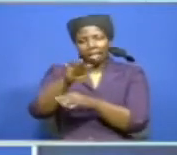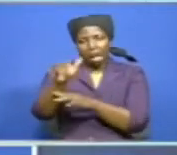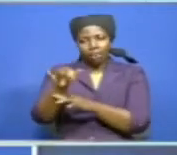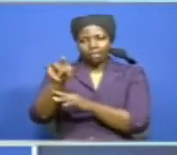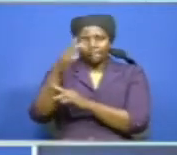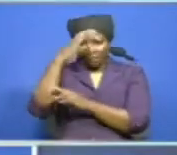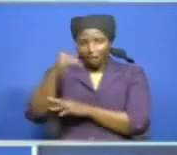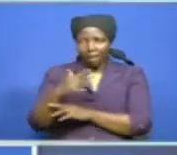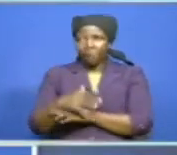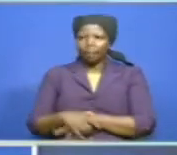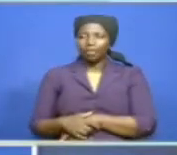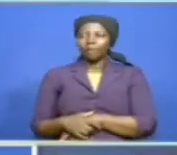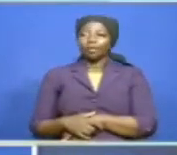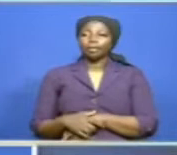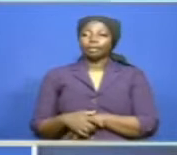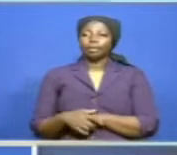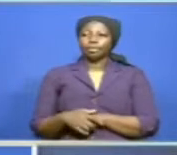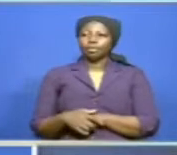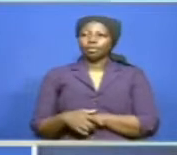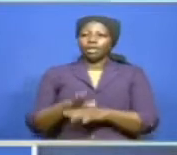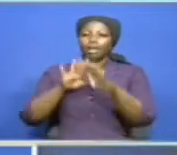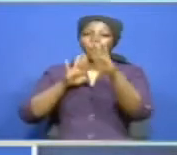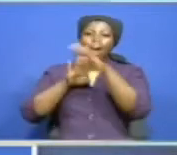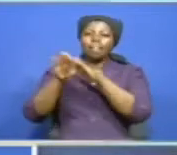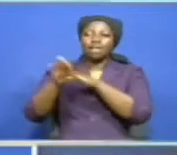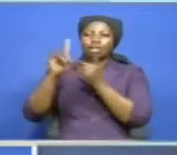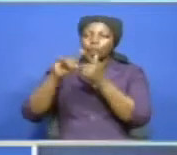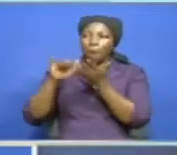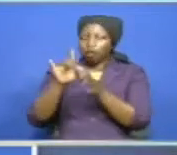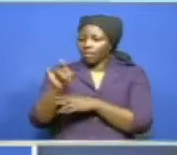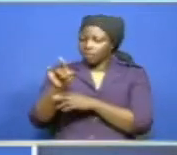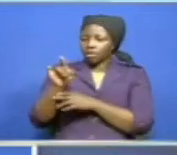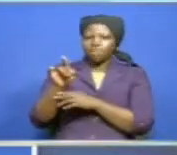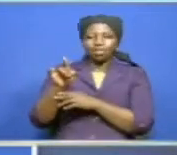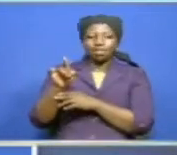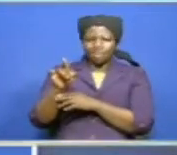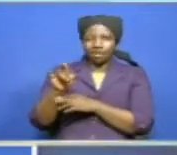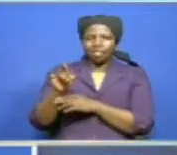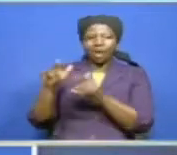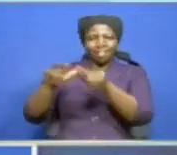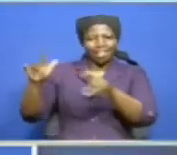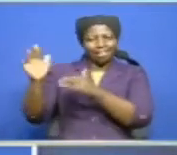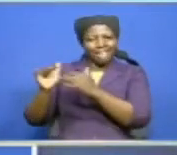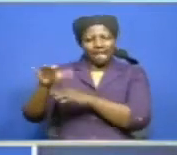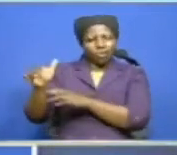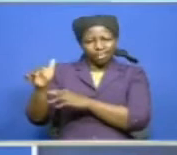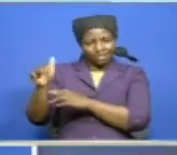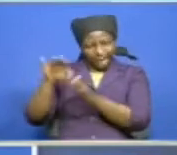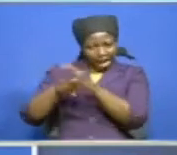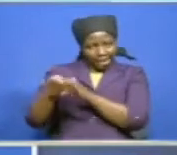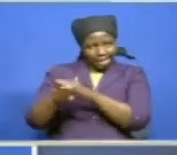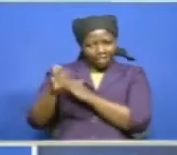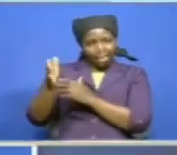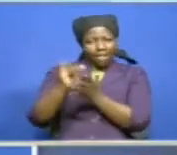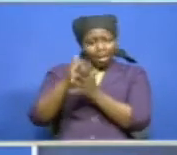is because you find that access to most of those prime plots is there. And that is why